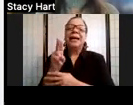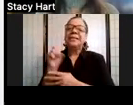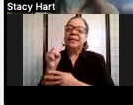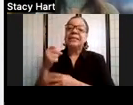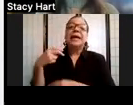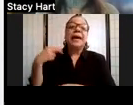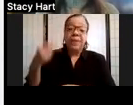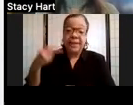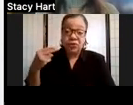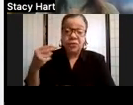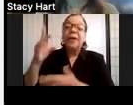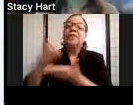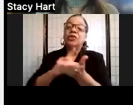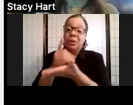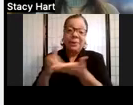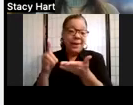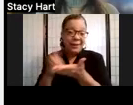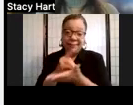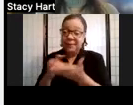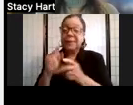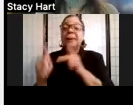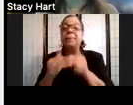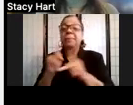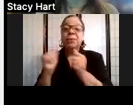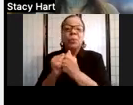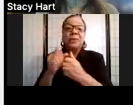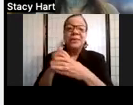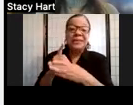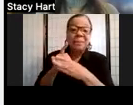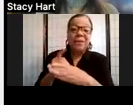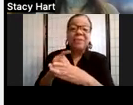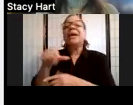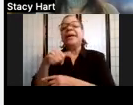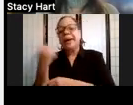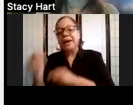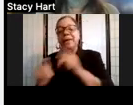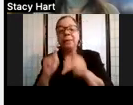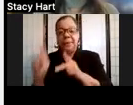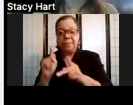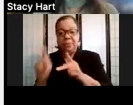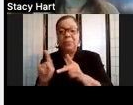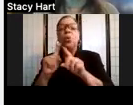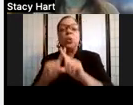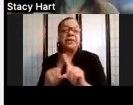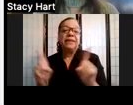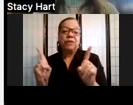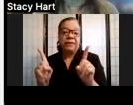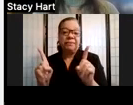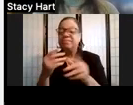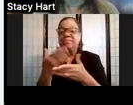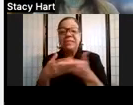of discrimination against people with disabilities and other people who are considered different in some